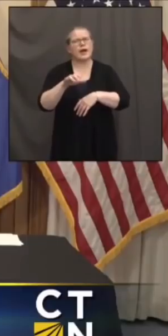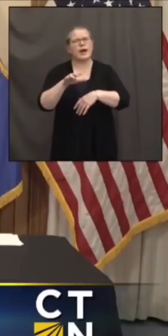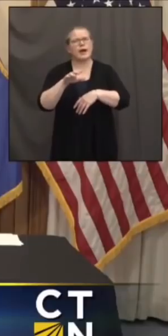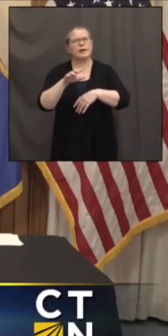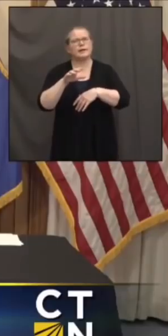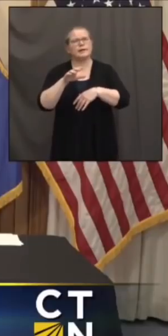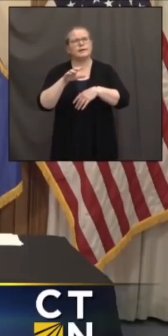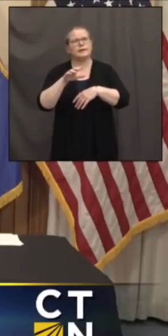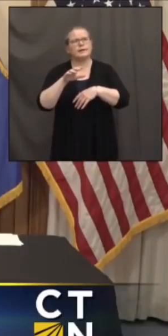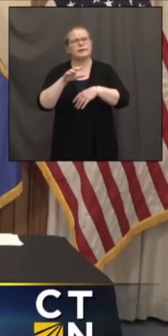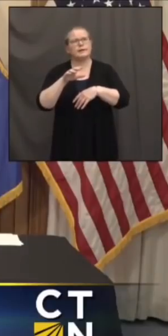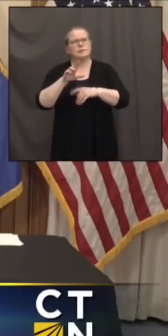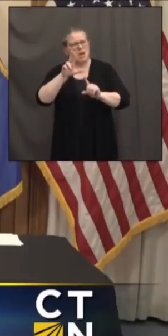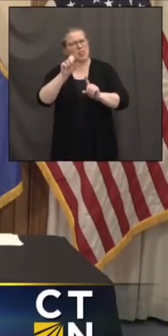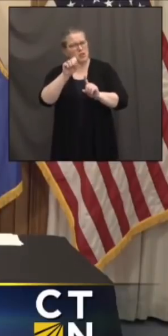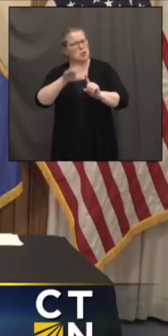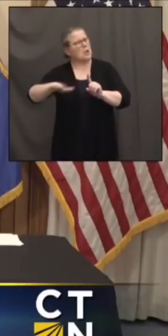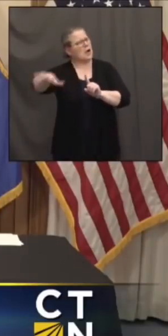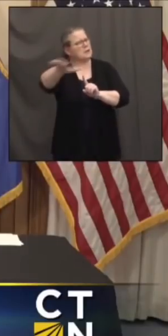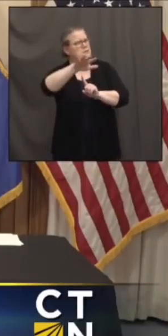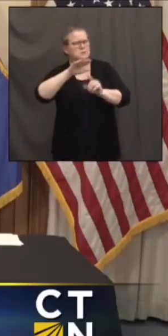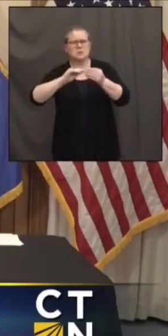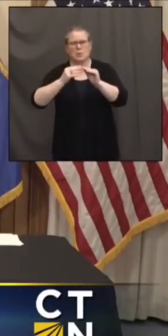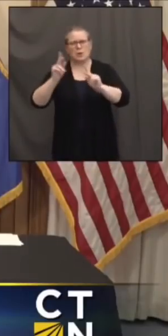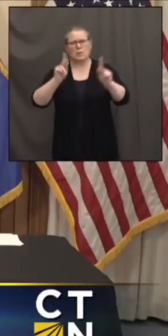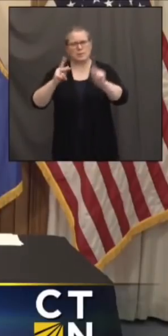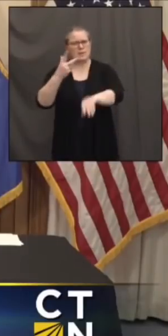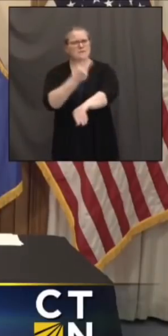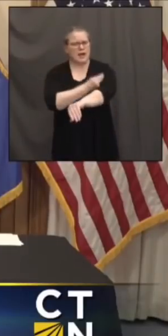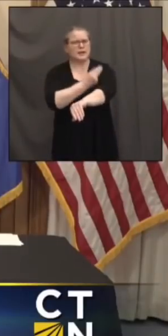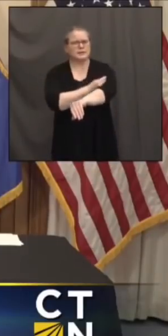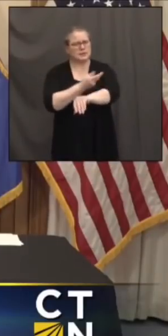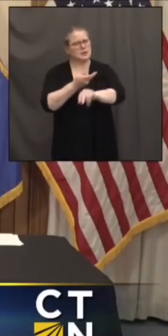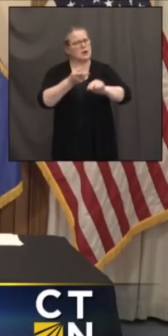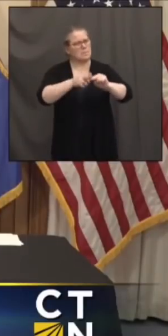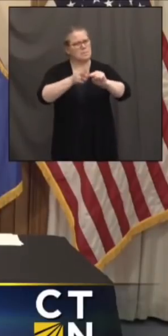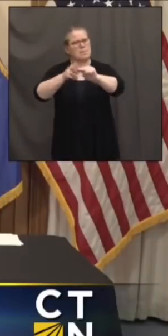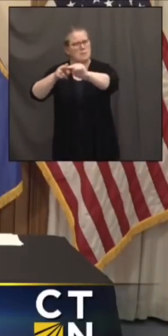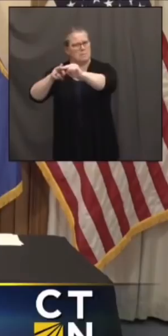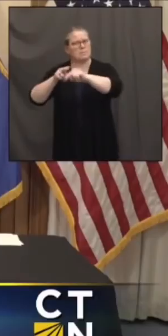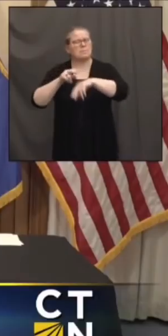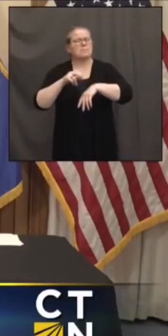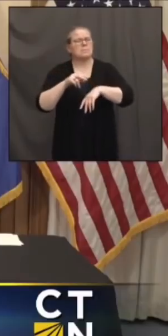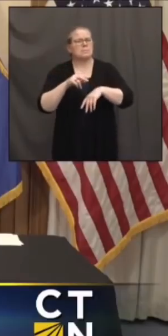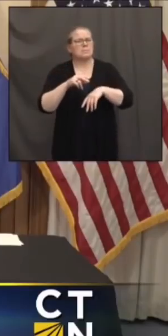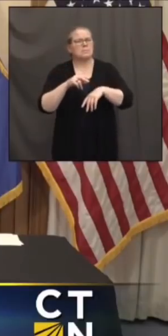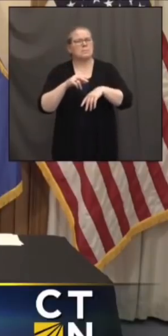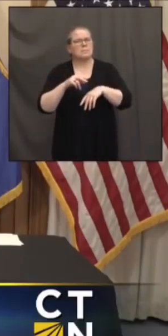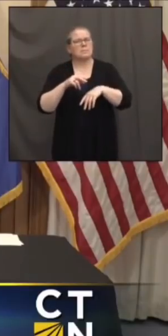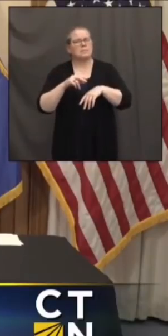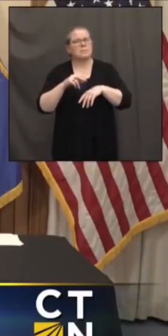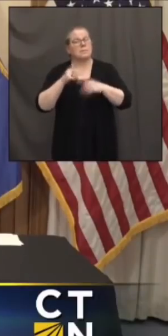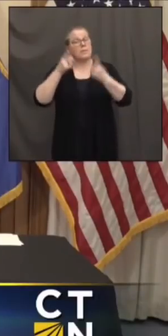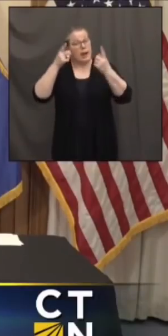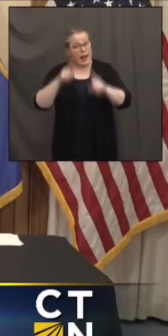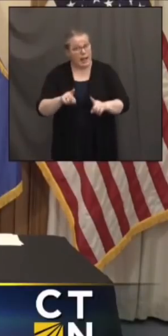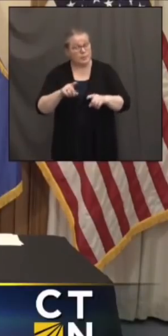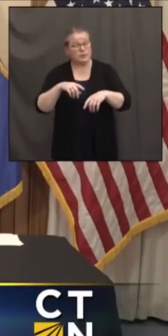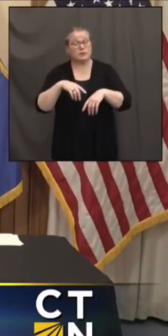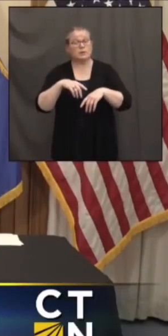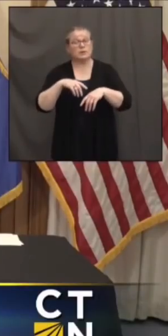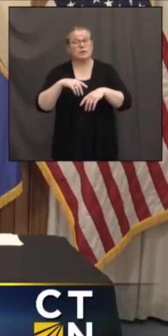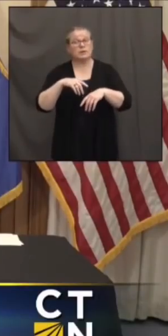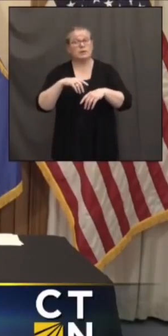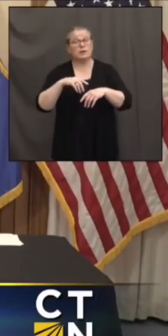up around the country, but as that has happened in a lot of the country, the testing for COVID